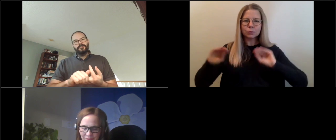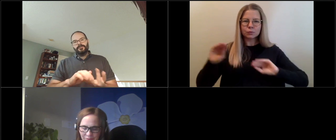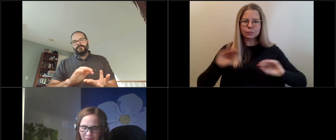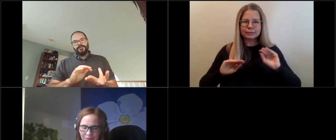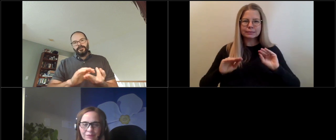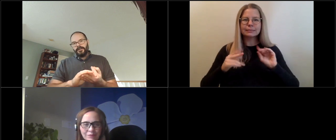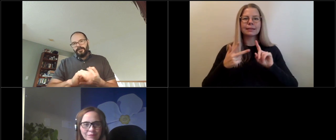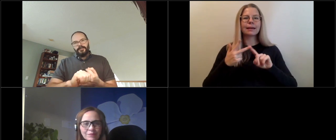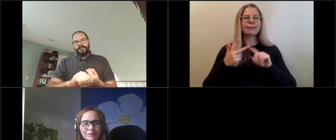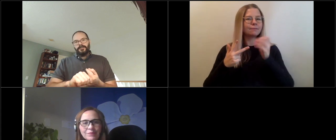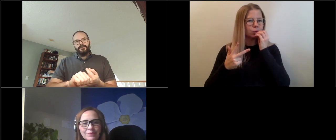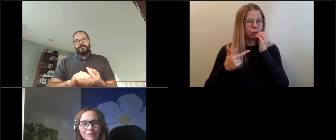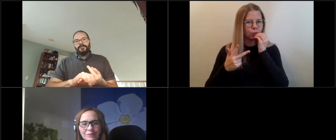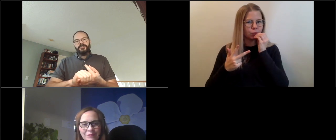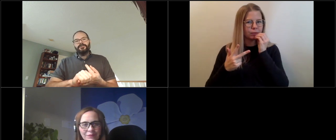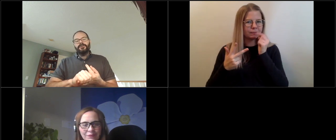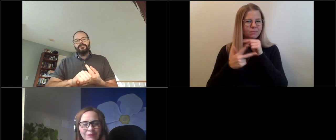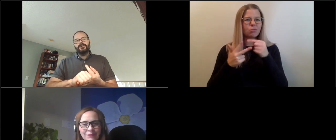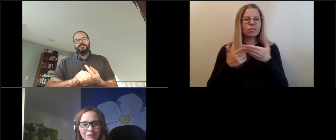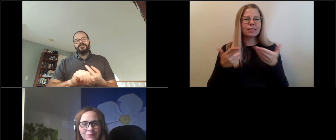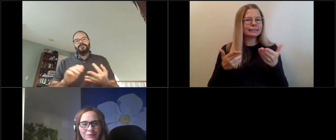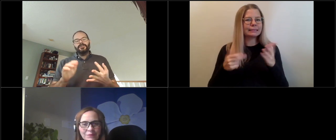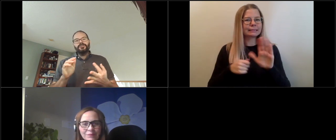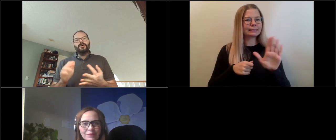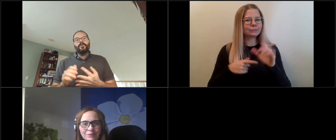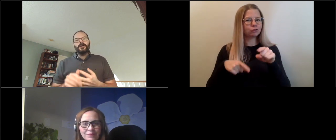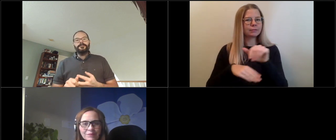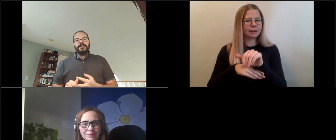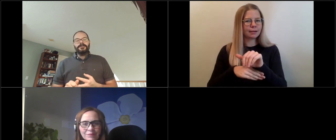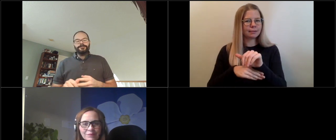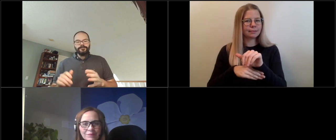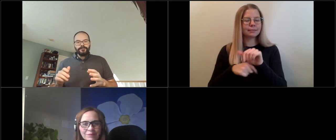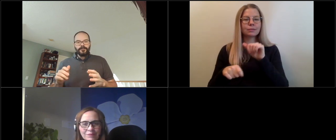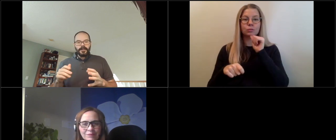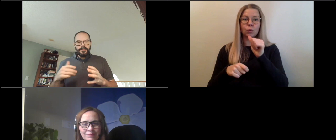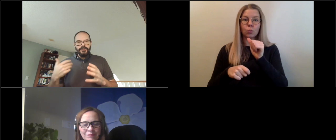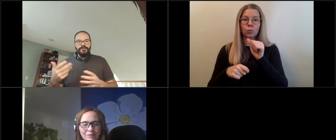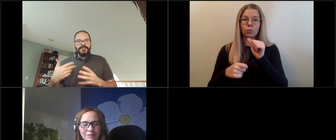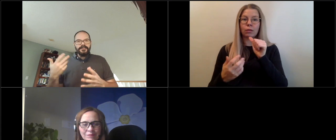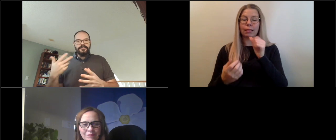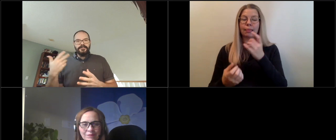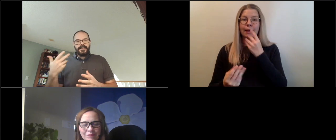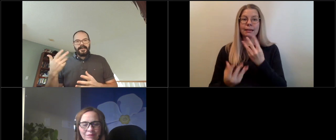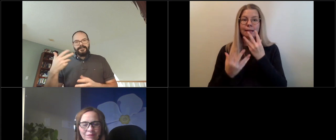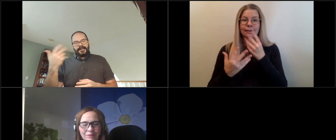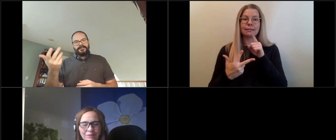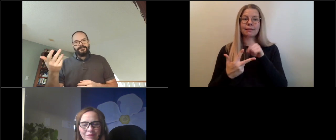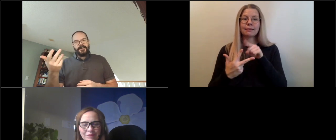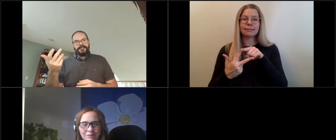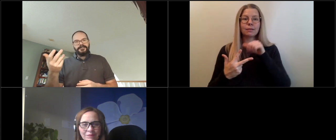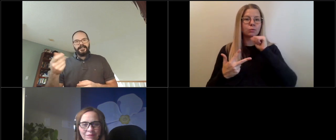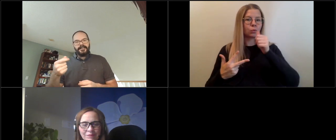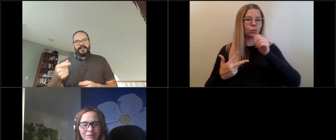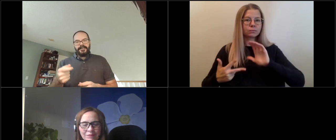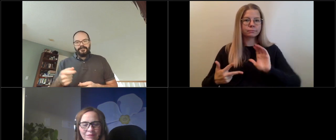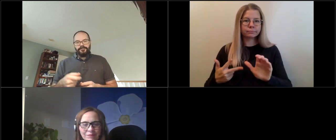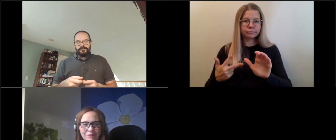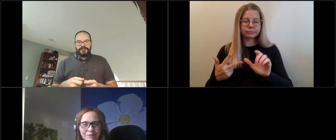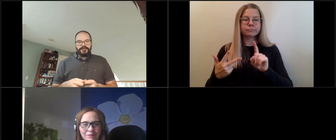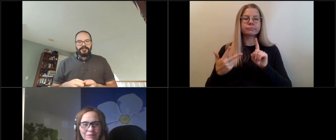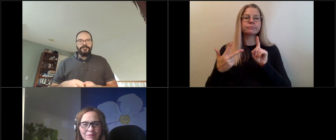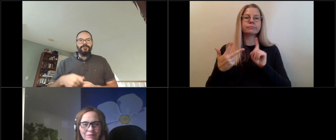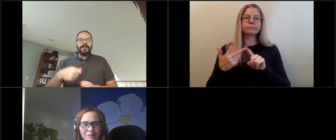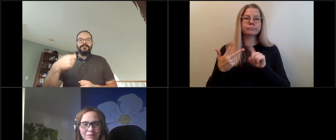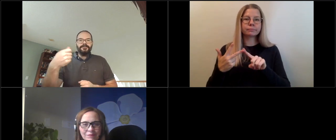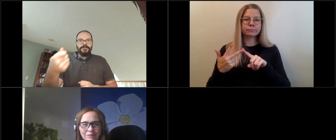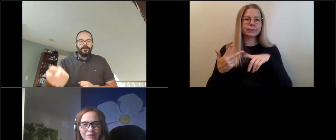food. Those are the three major no-nos. So you don't want to be using that device and then it resulting